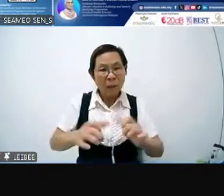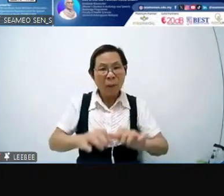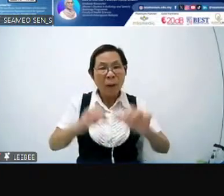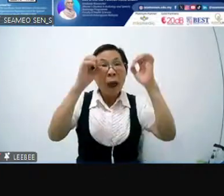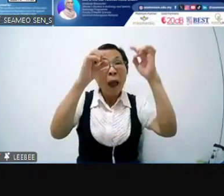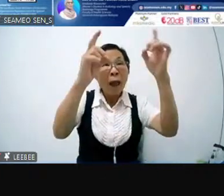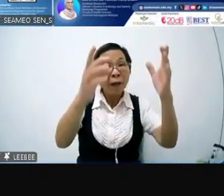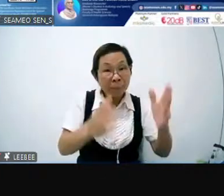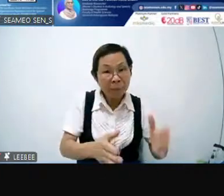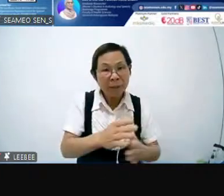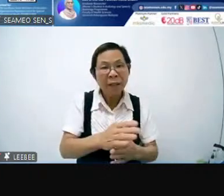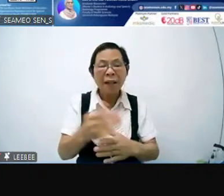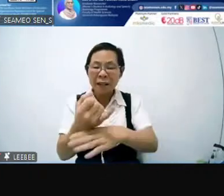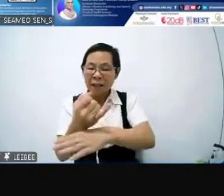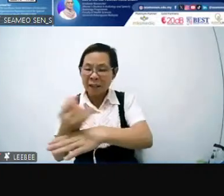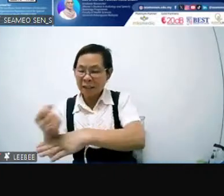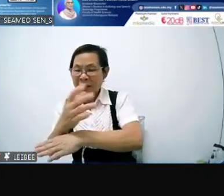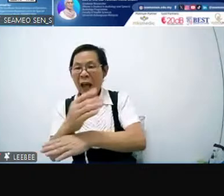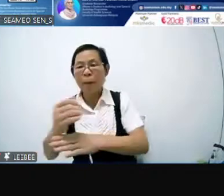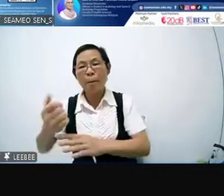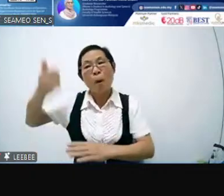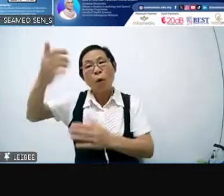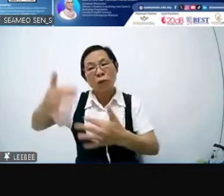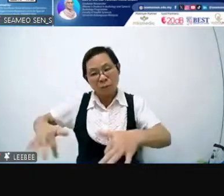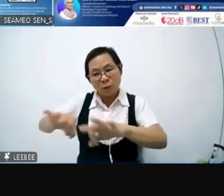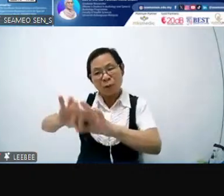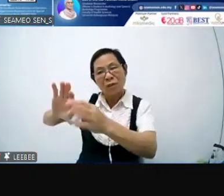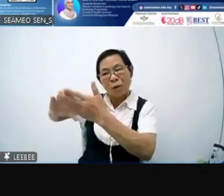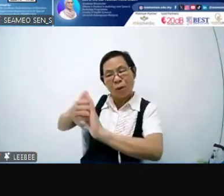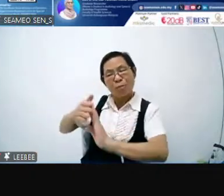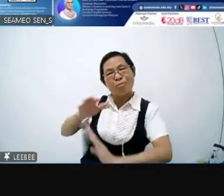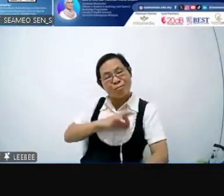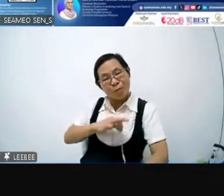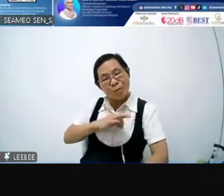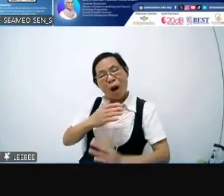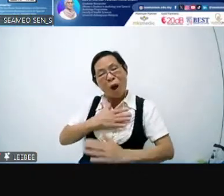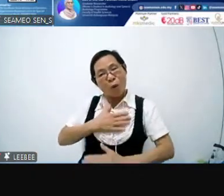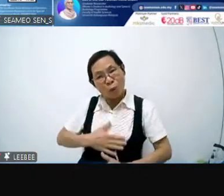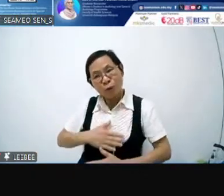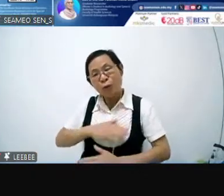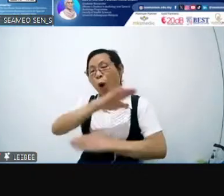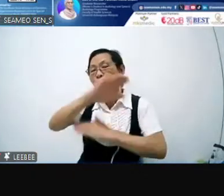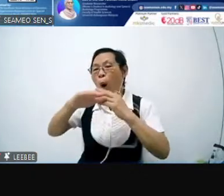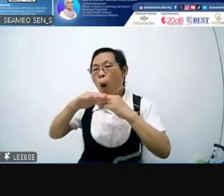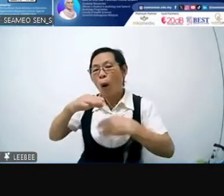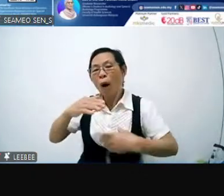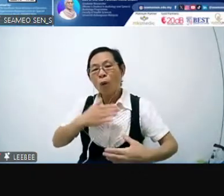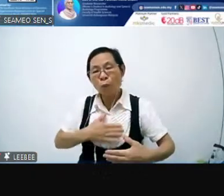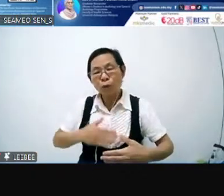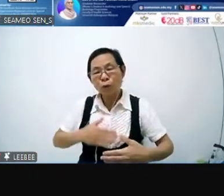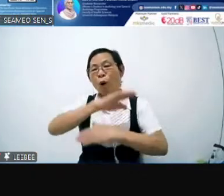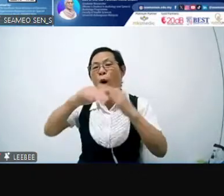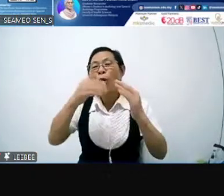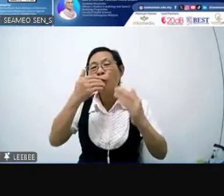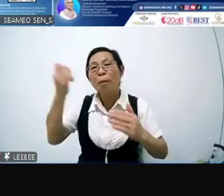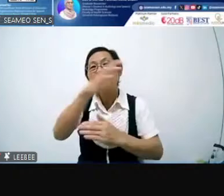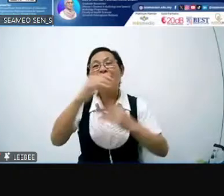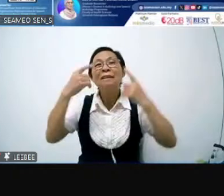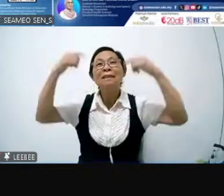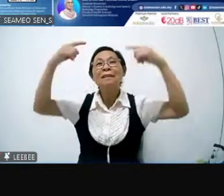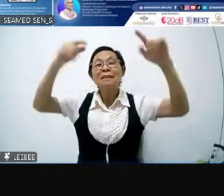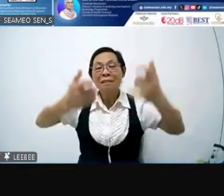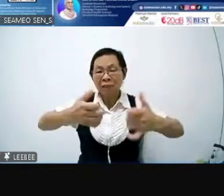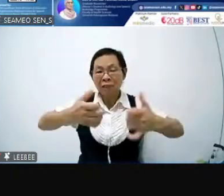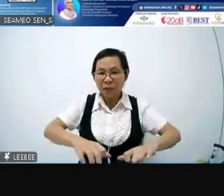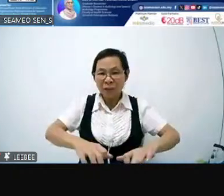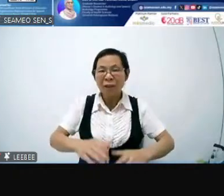most importantly, the community. I wish you all the best and a successful event.